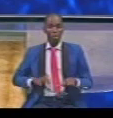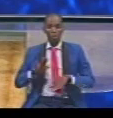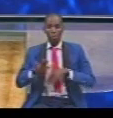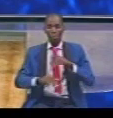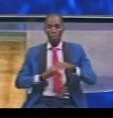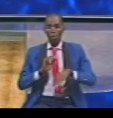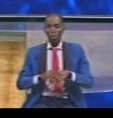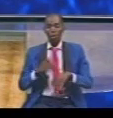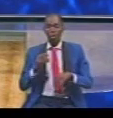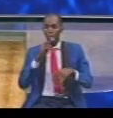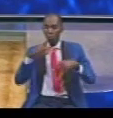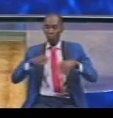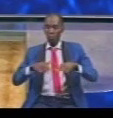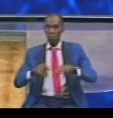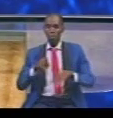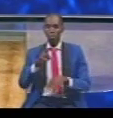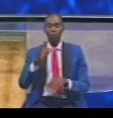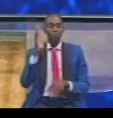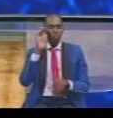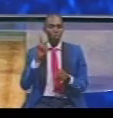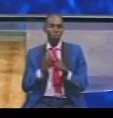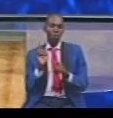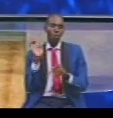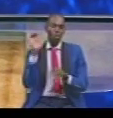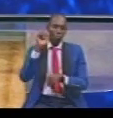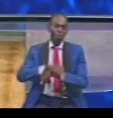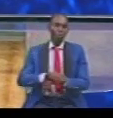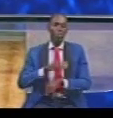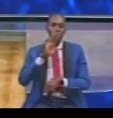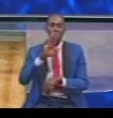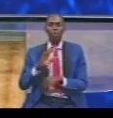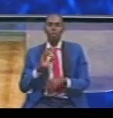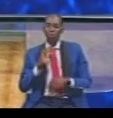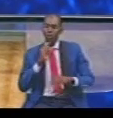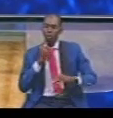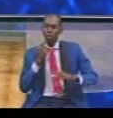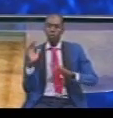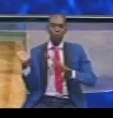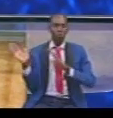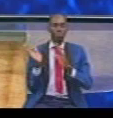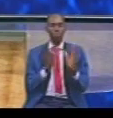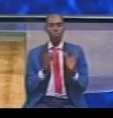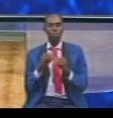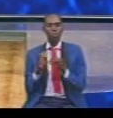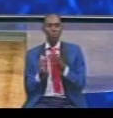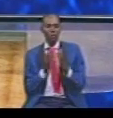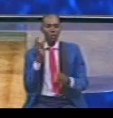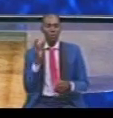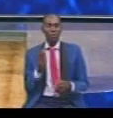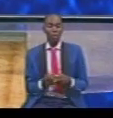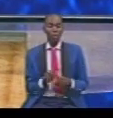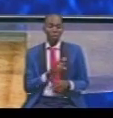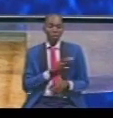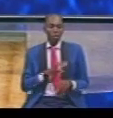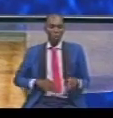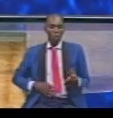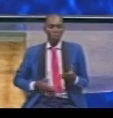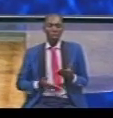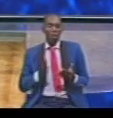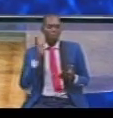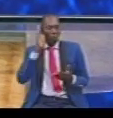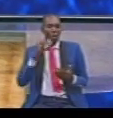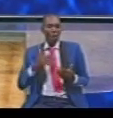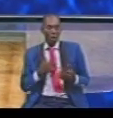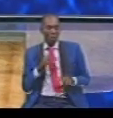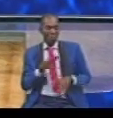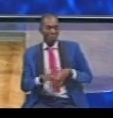you walk on your stormy sea. And would have passed them by. Then if you look at